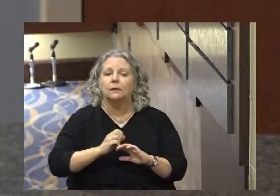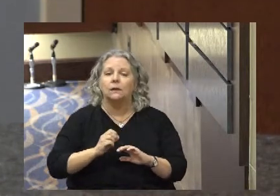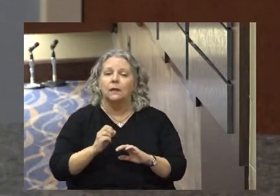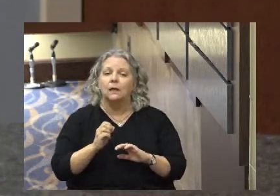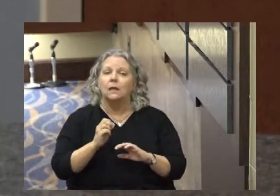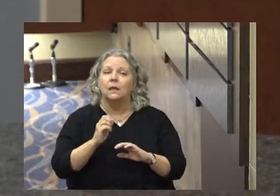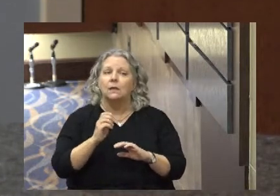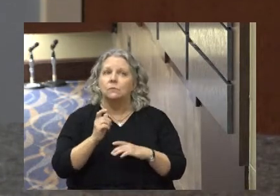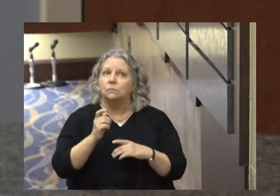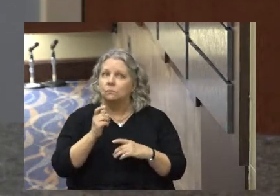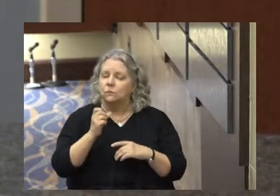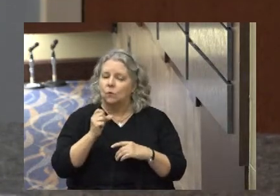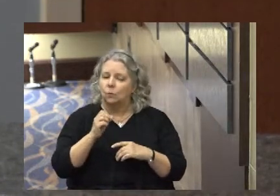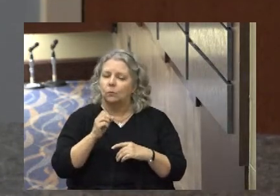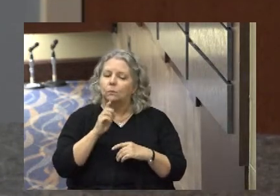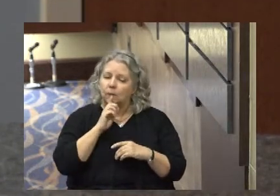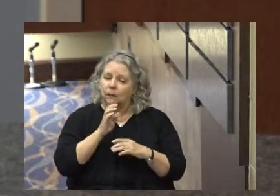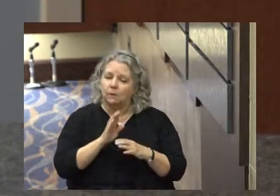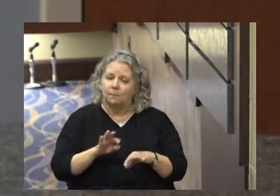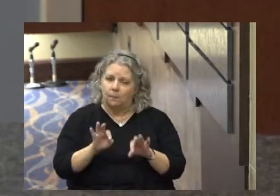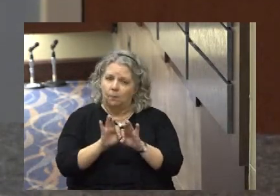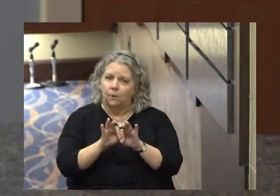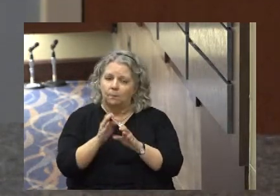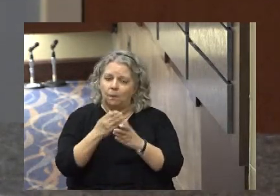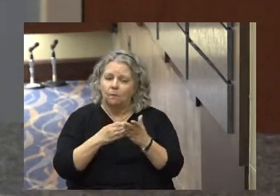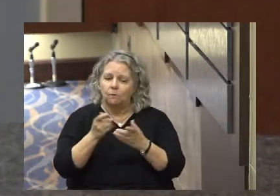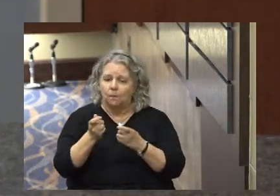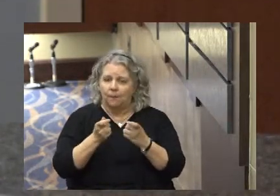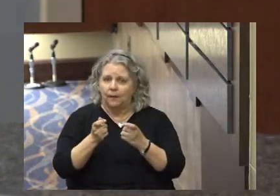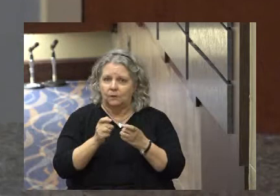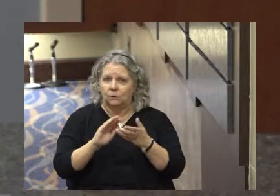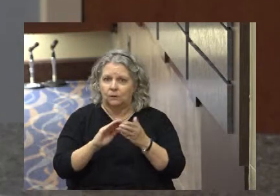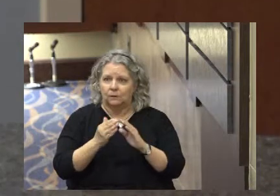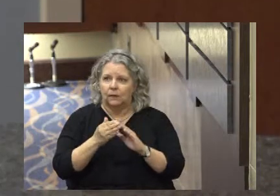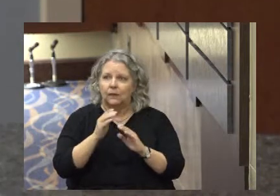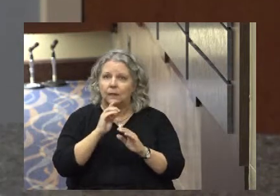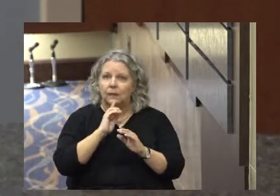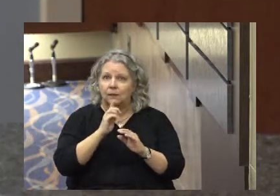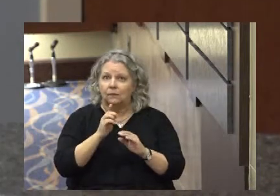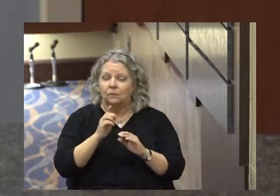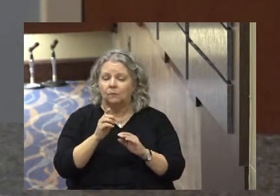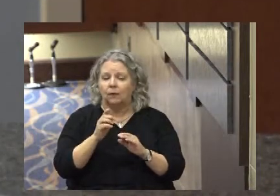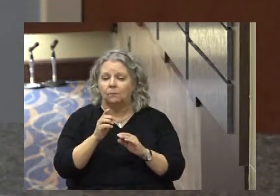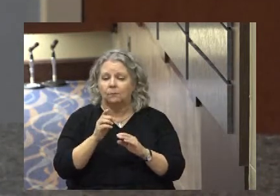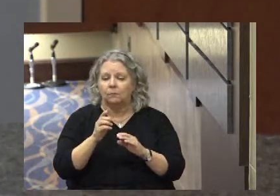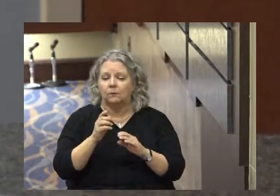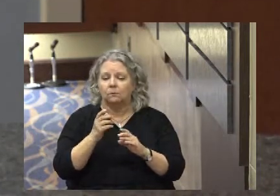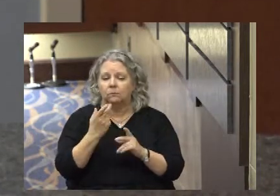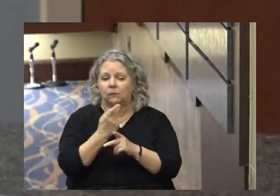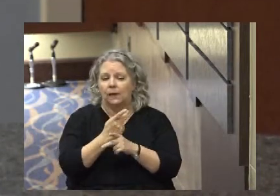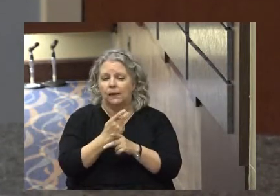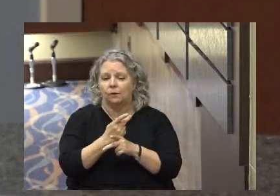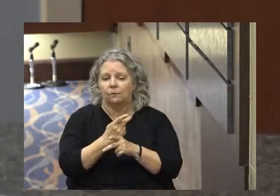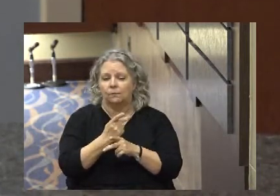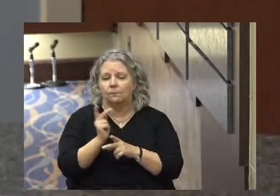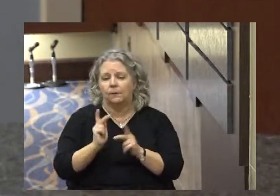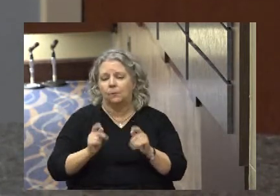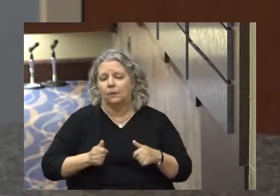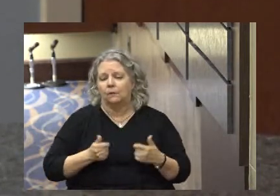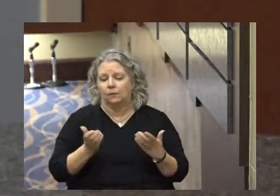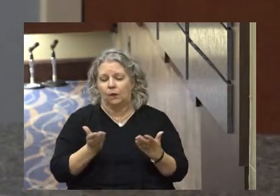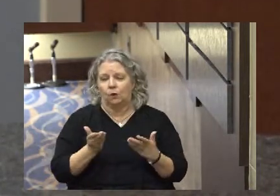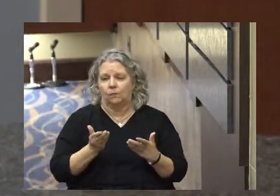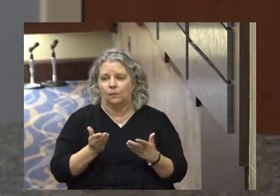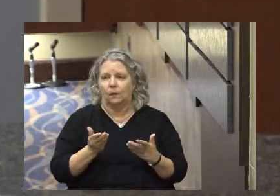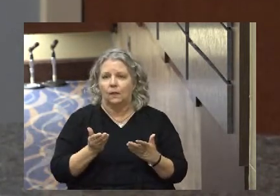citizens, and not that they're jailed was the other one. And I think that we made that point